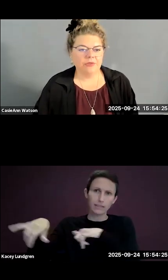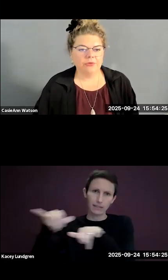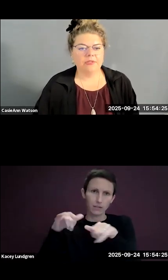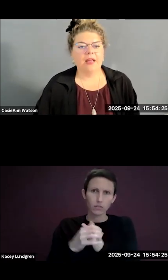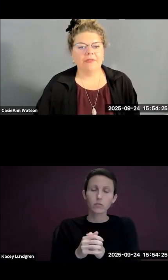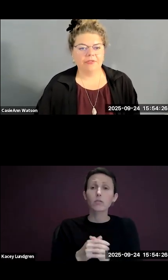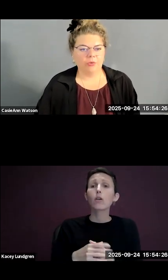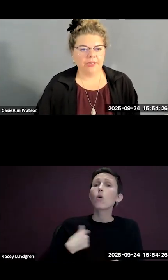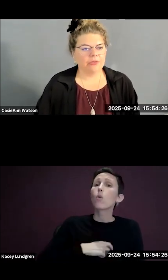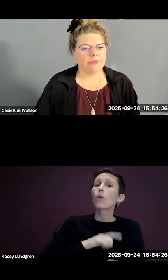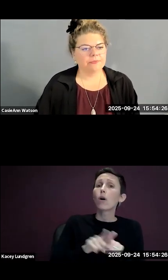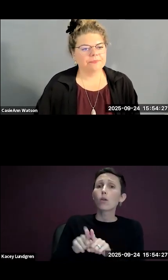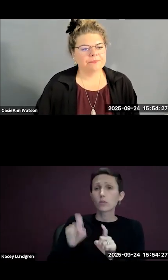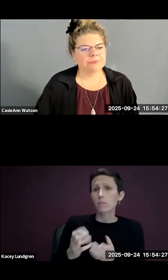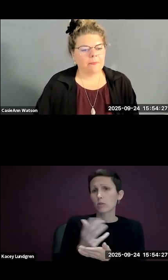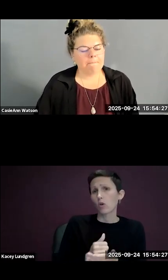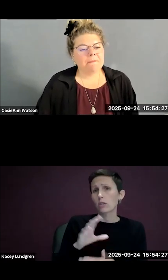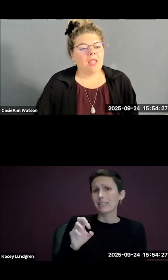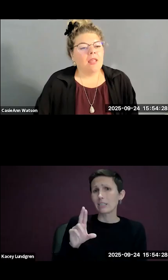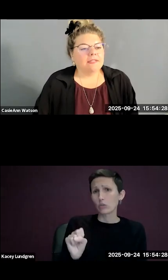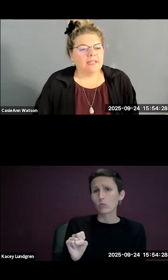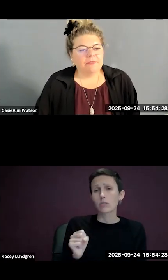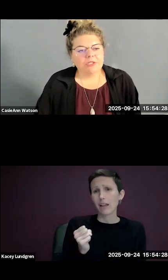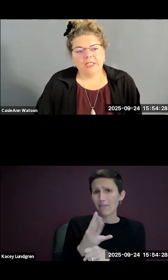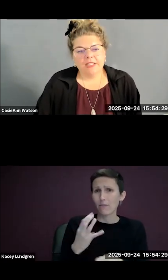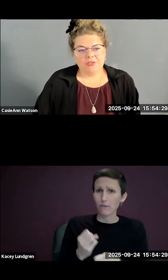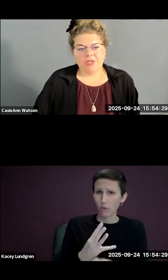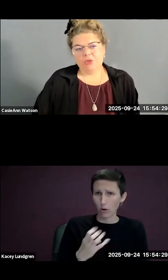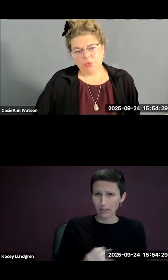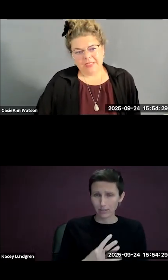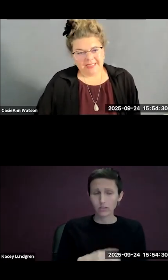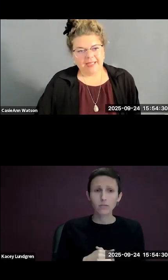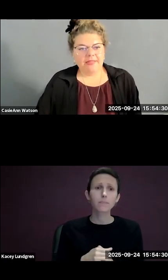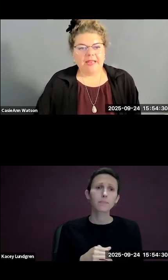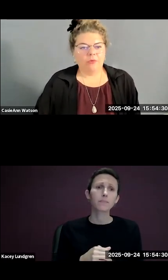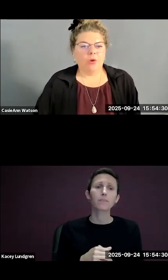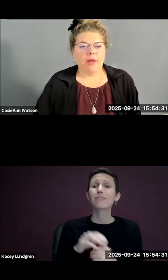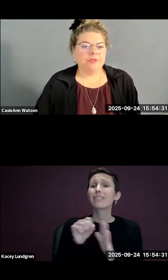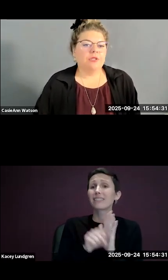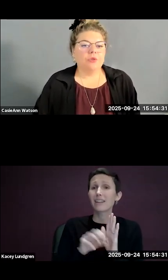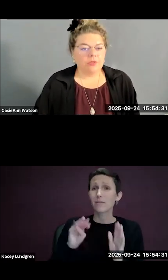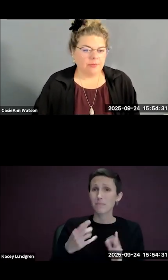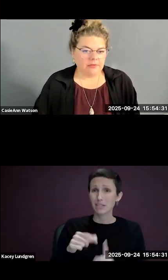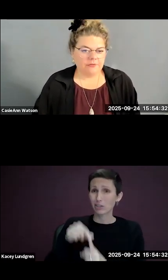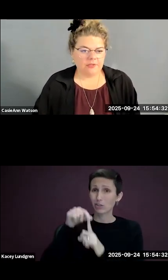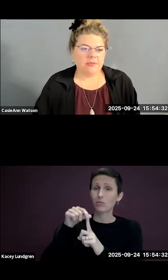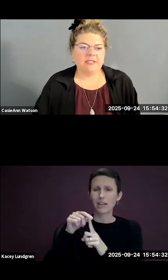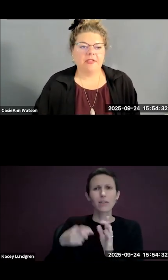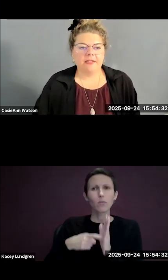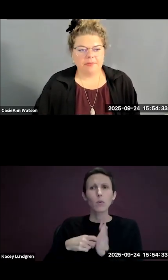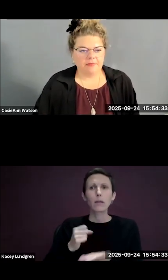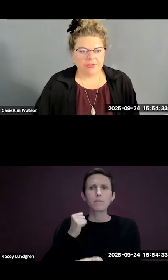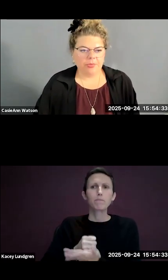earning CEUs every 4 years. The state of Michigan is unique in that it requires endorsements